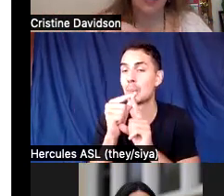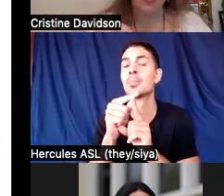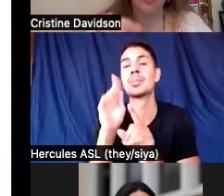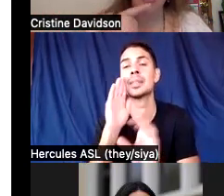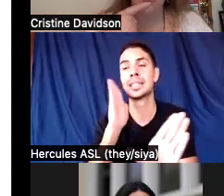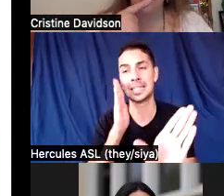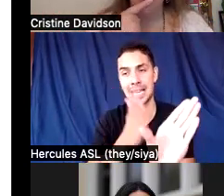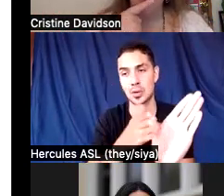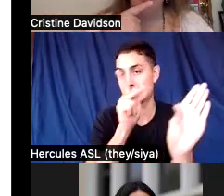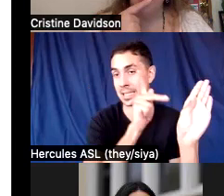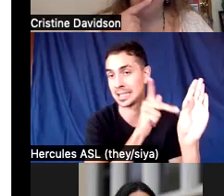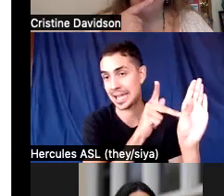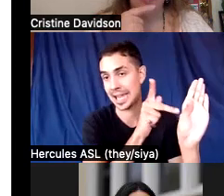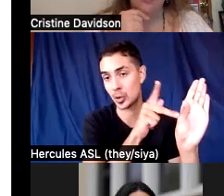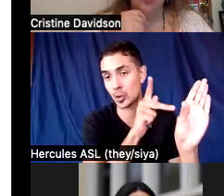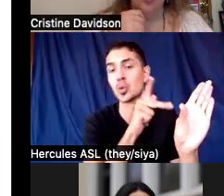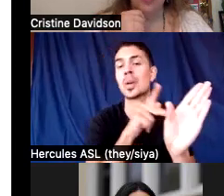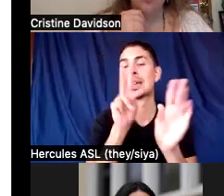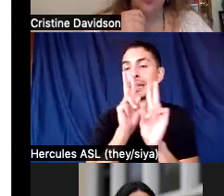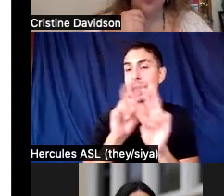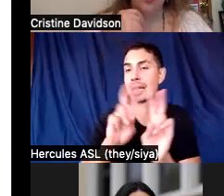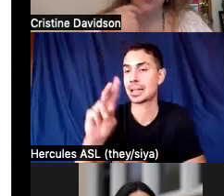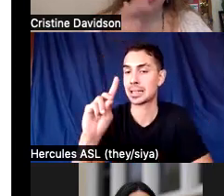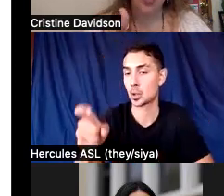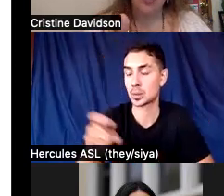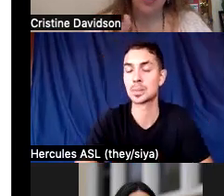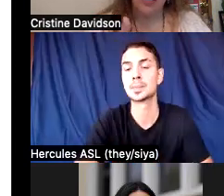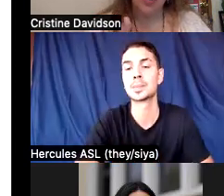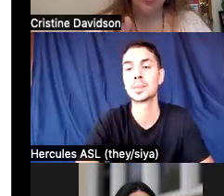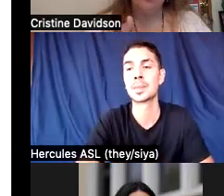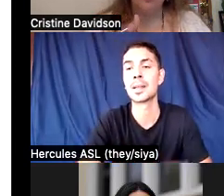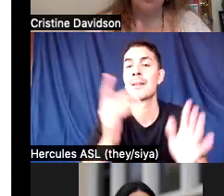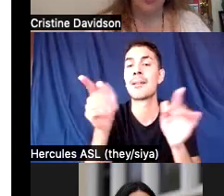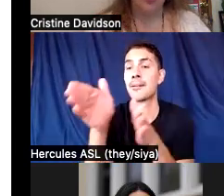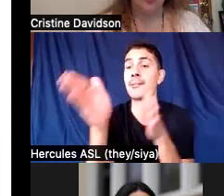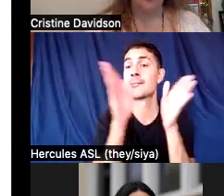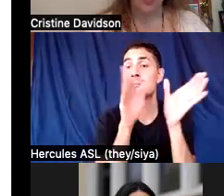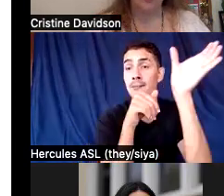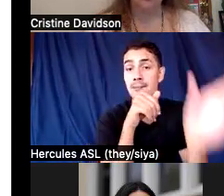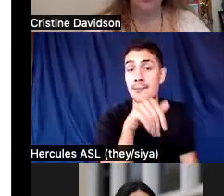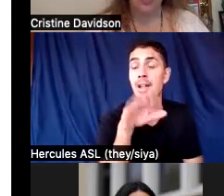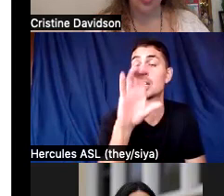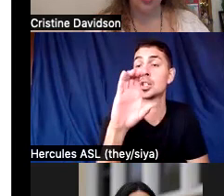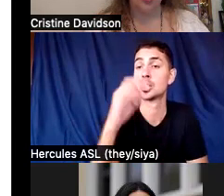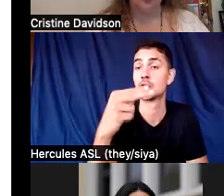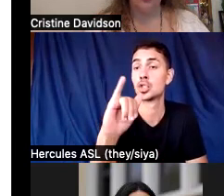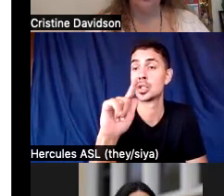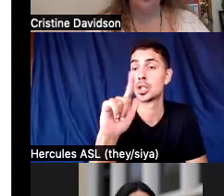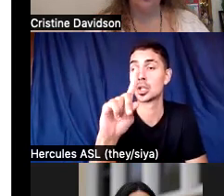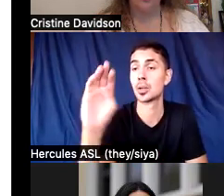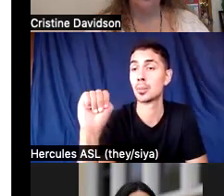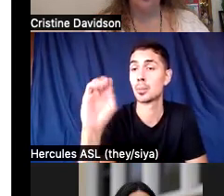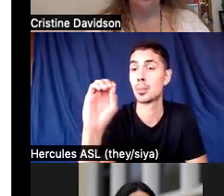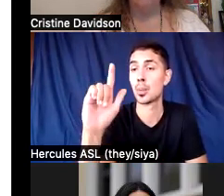a diagnosis. And, as opposed to like a child molester is a person who actually touches